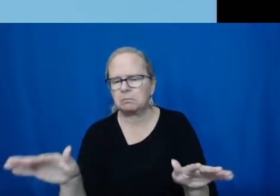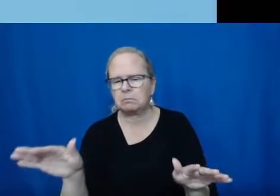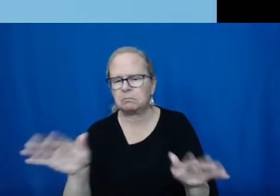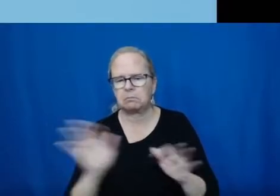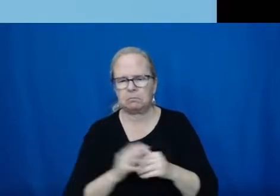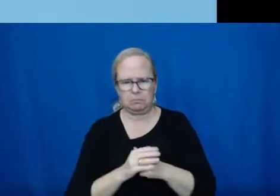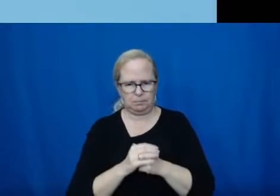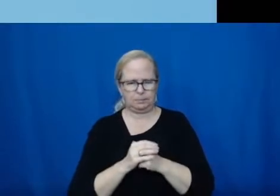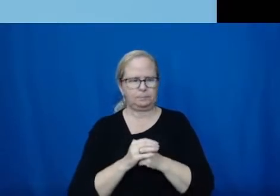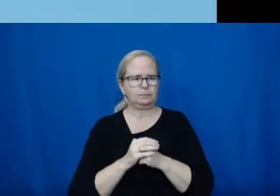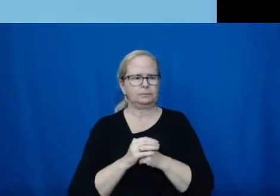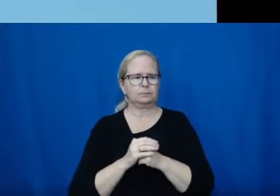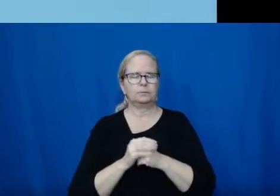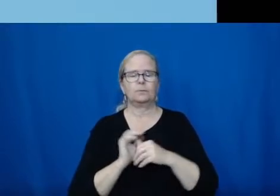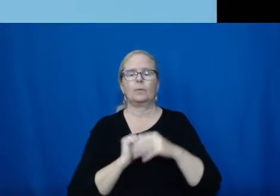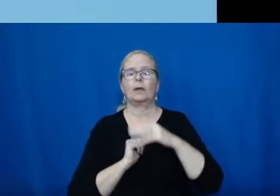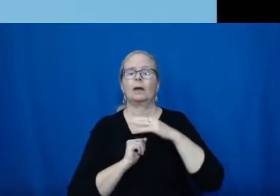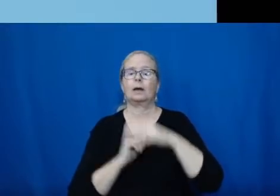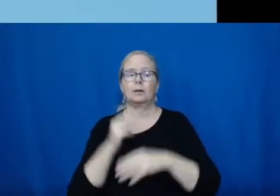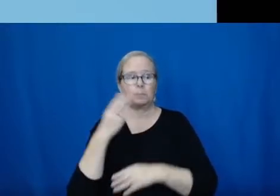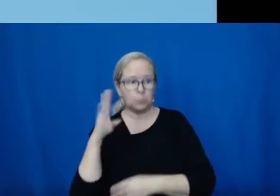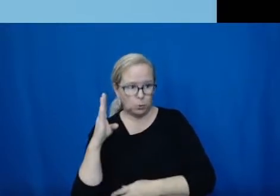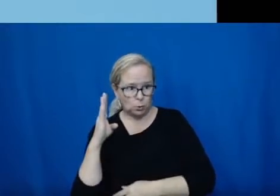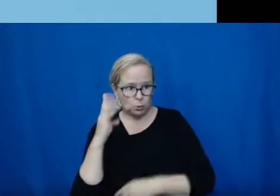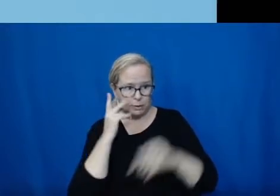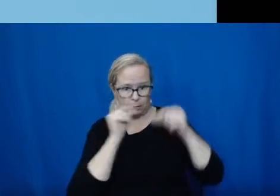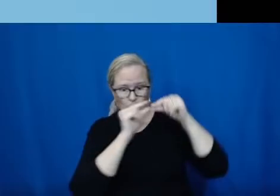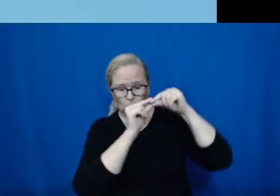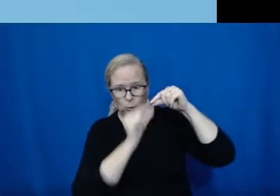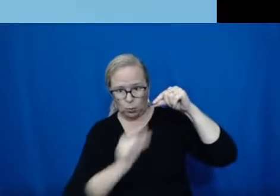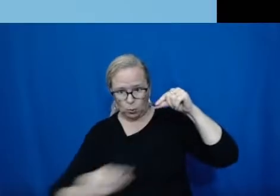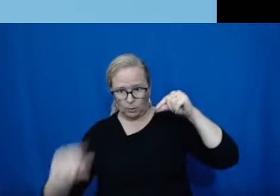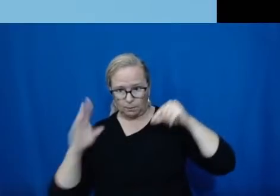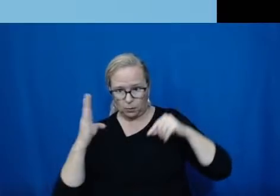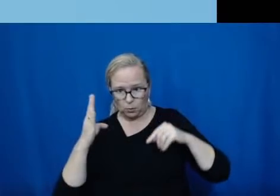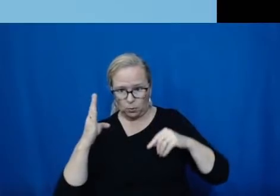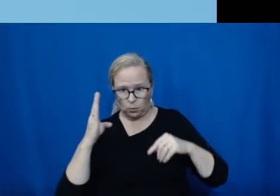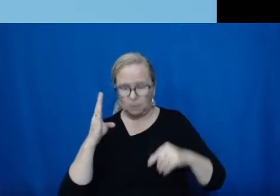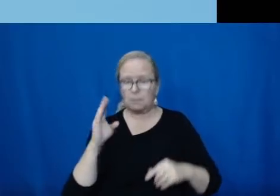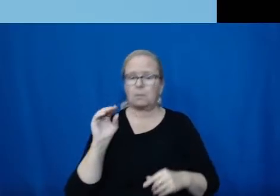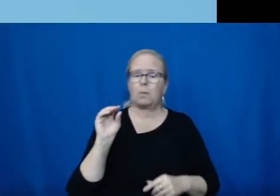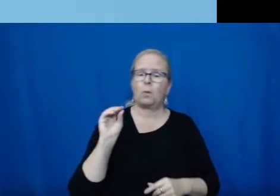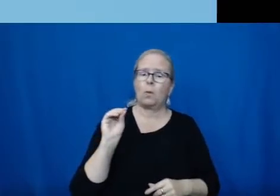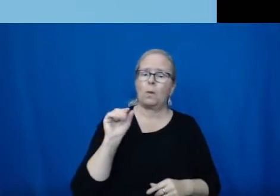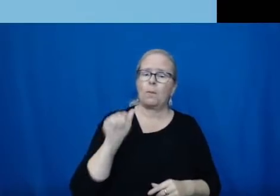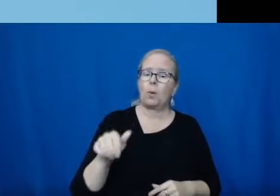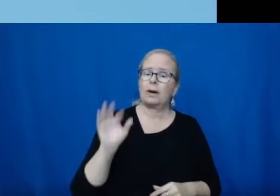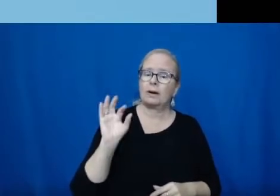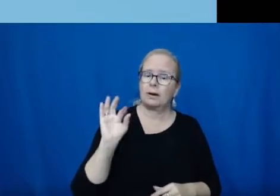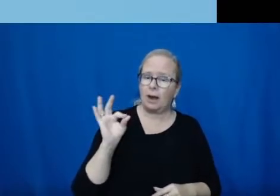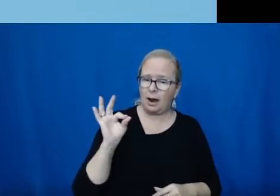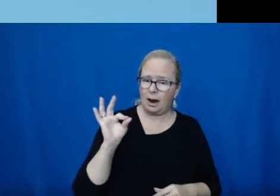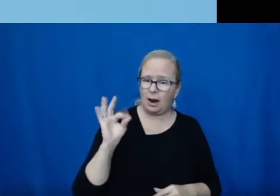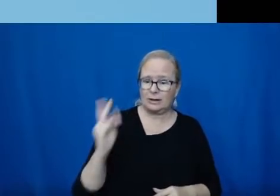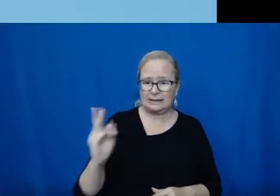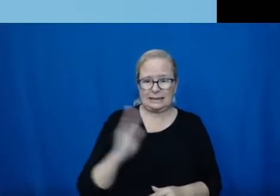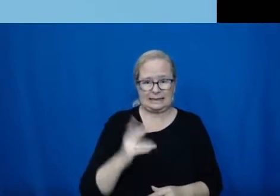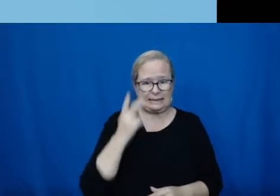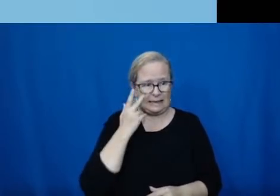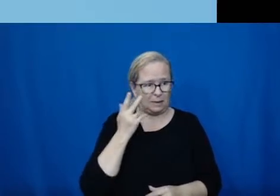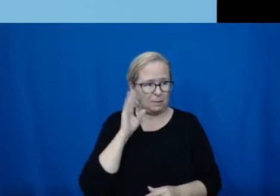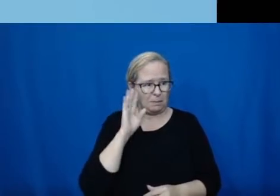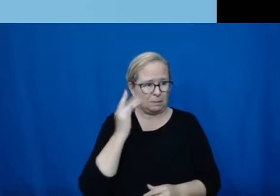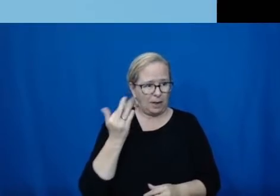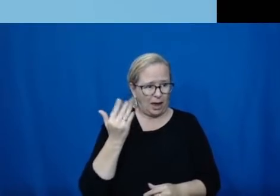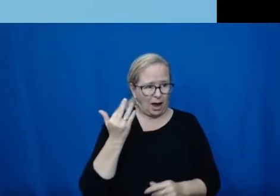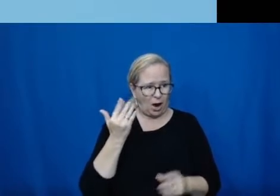not perfect, because that means that to really stamp out the outbreak, from 100 cases, we will need to wait 6 months